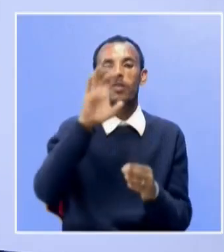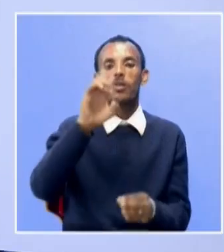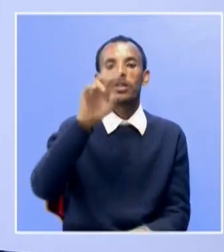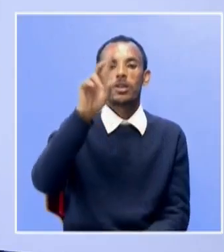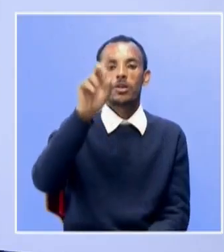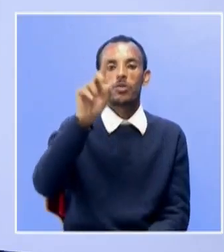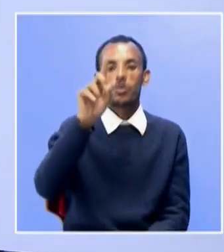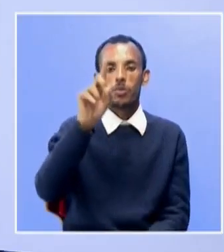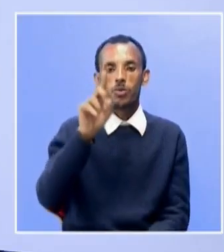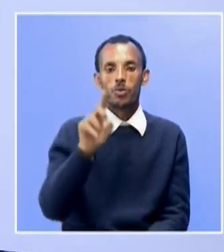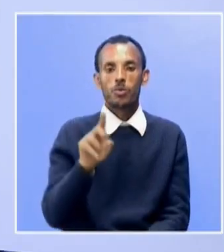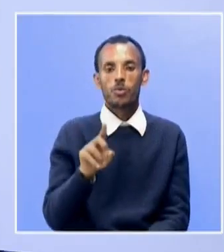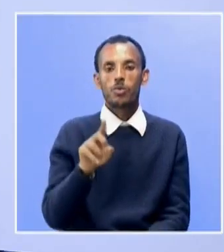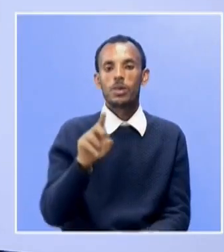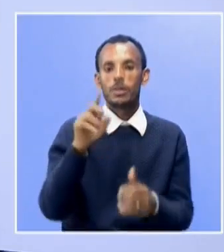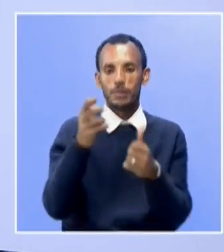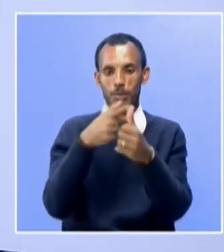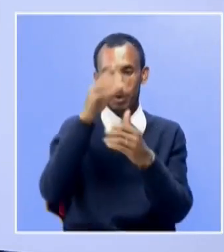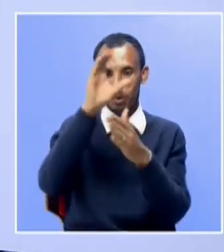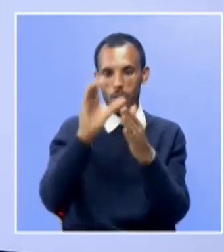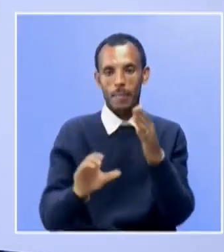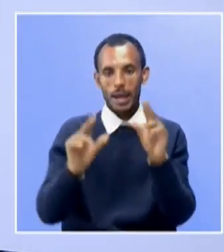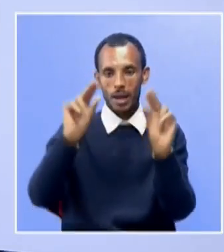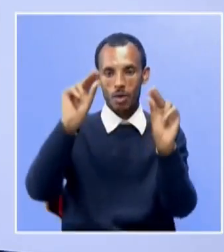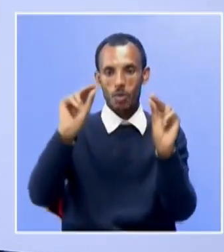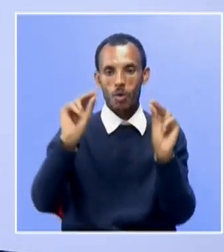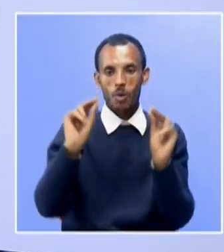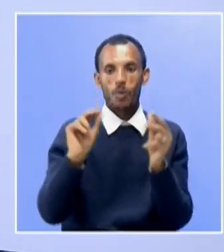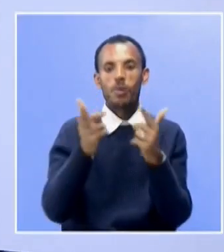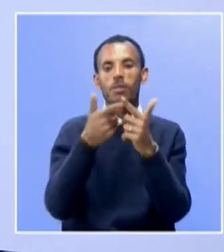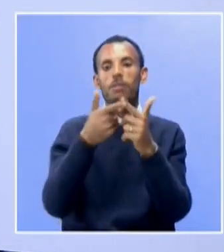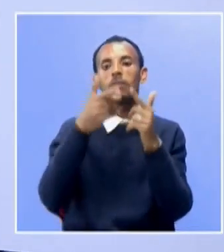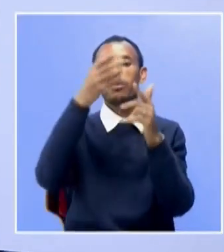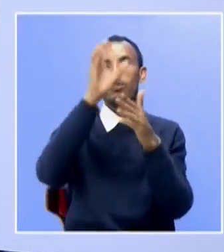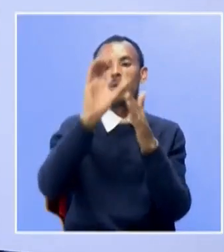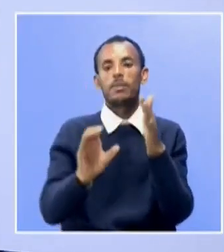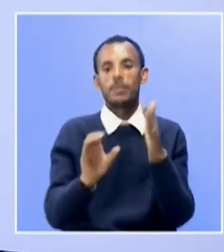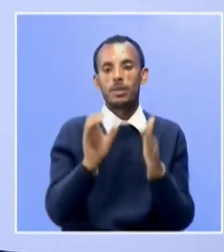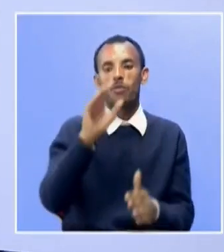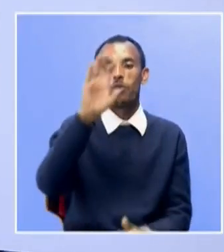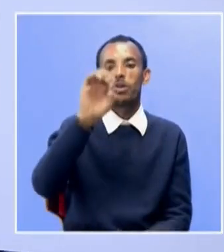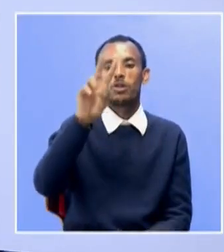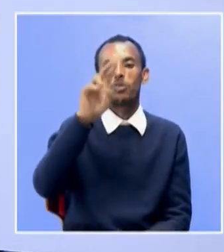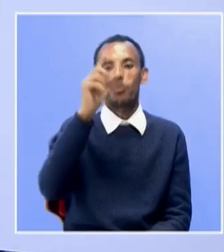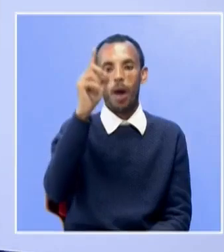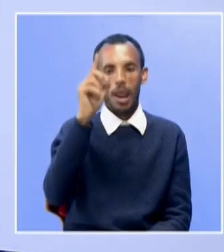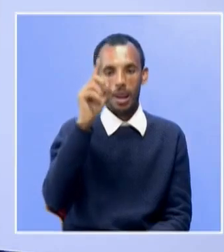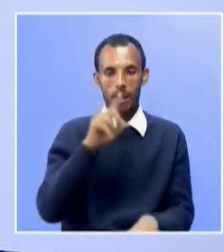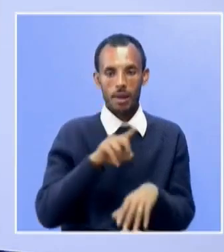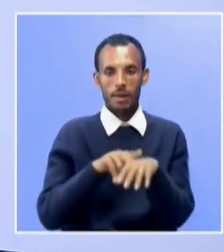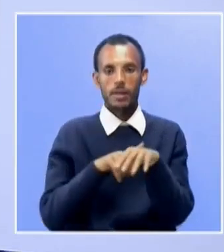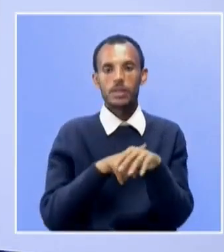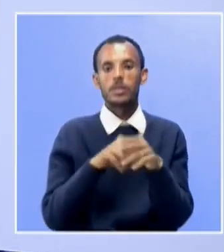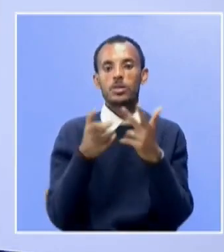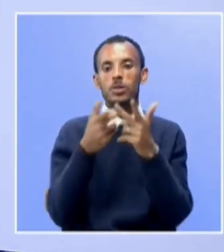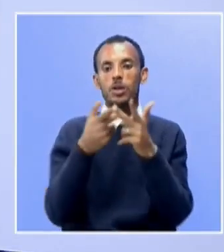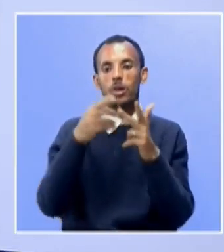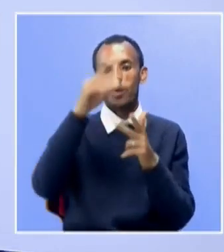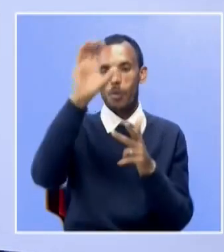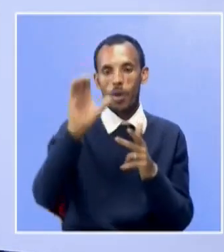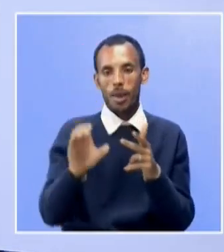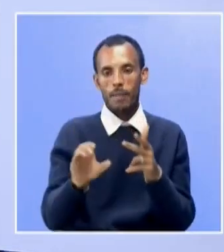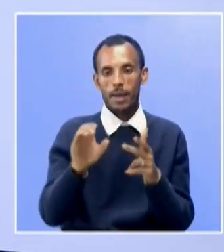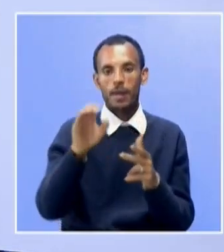42, there is no 42 here. We have 42 on this column once. and there is no